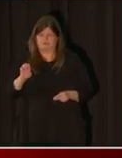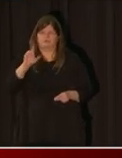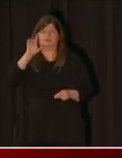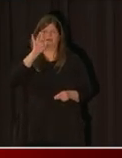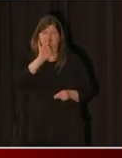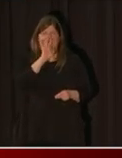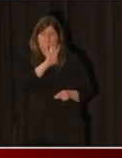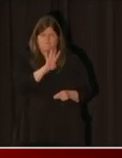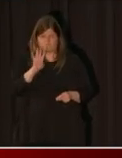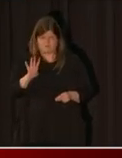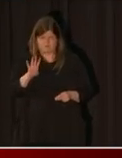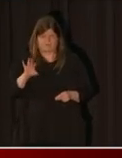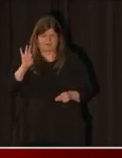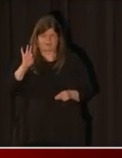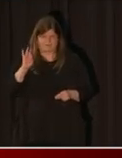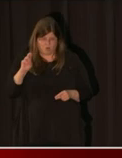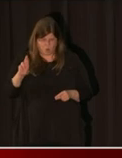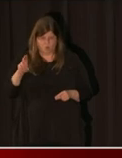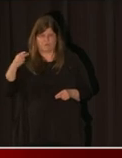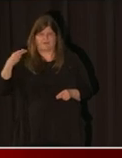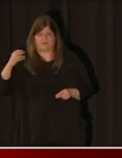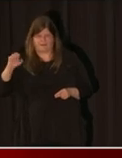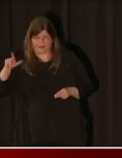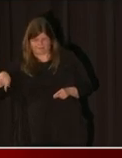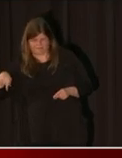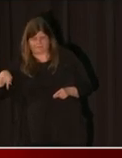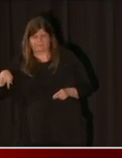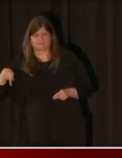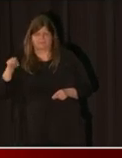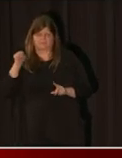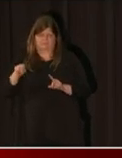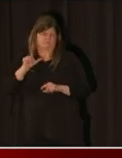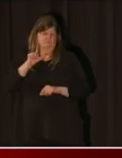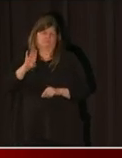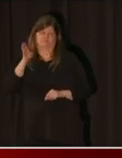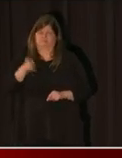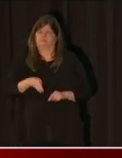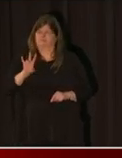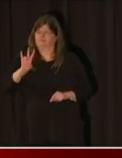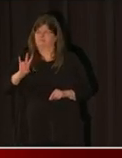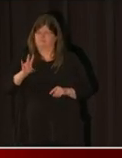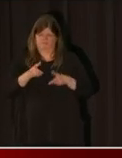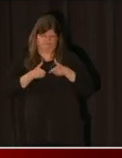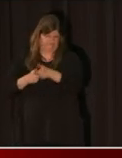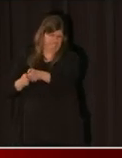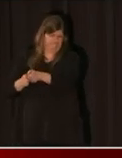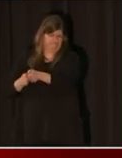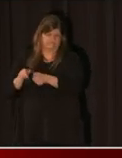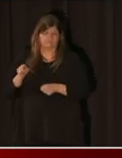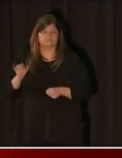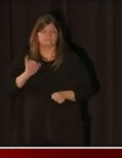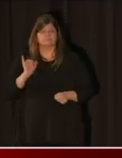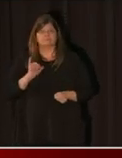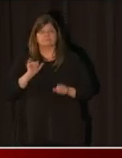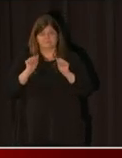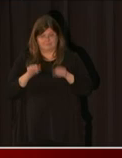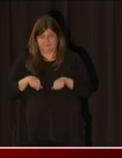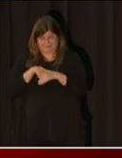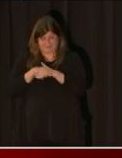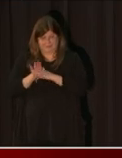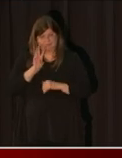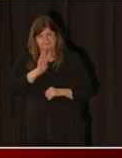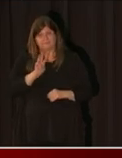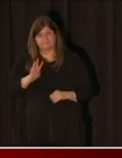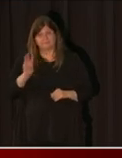1-844-4HELP-DC. It's available by phone or text 24/7, or you can also reach the hotline online via chat at